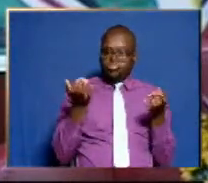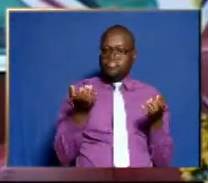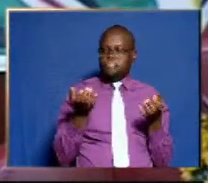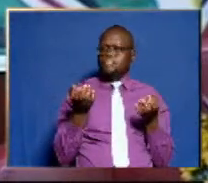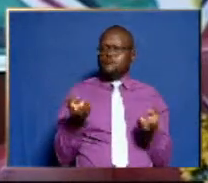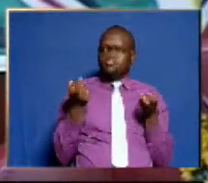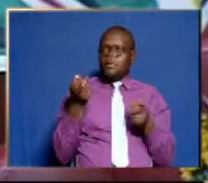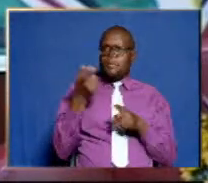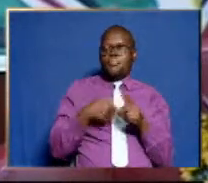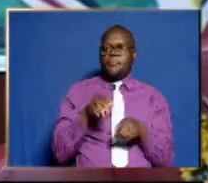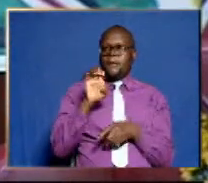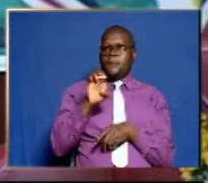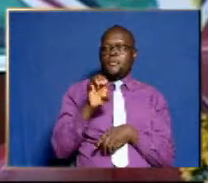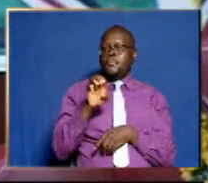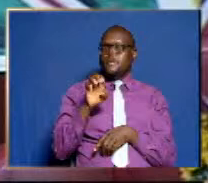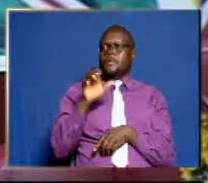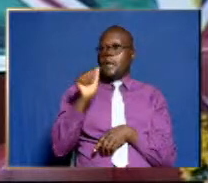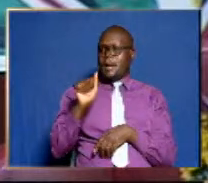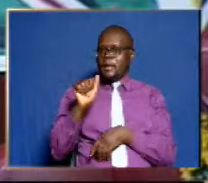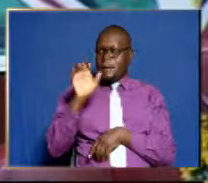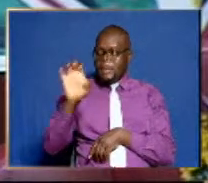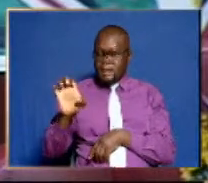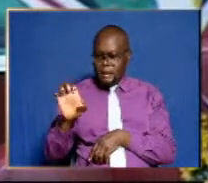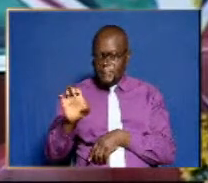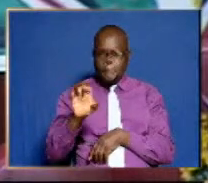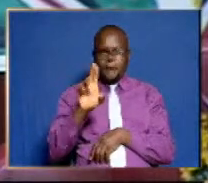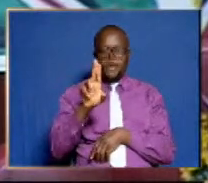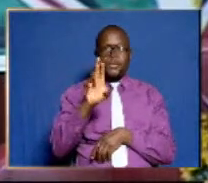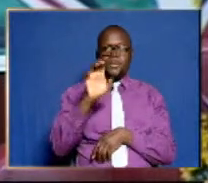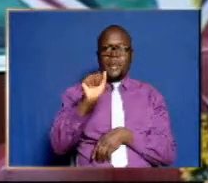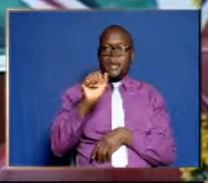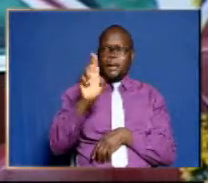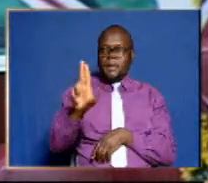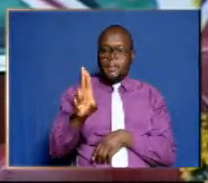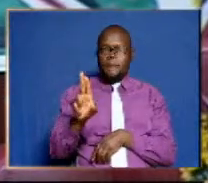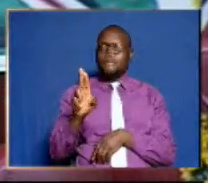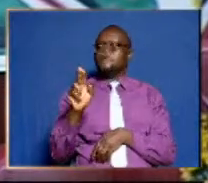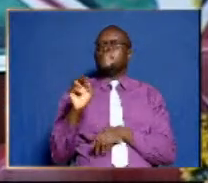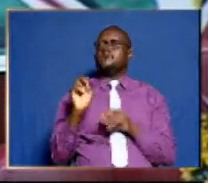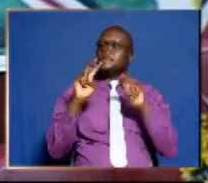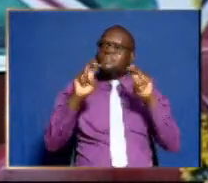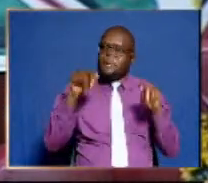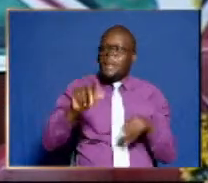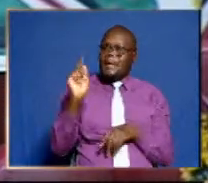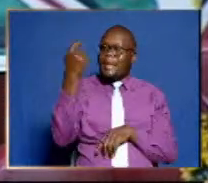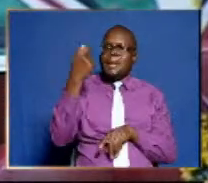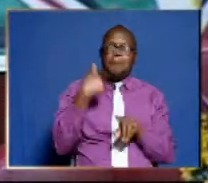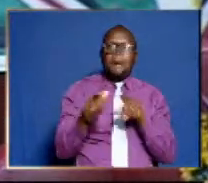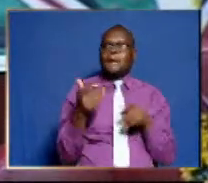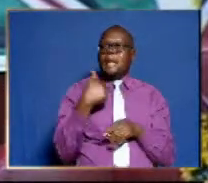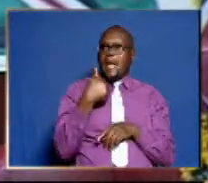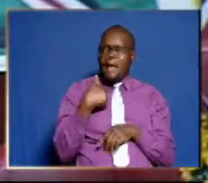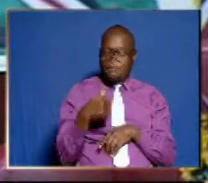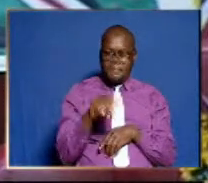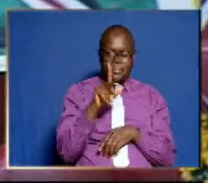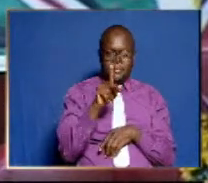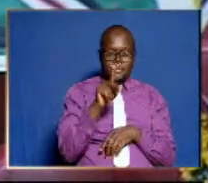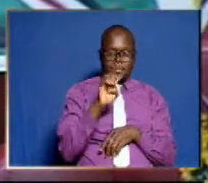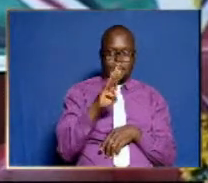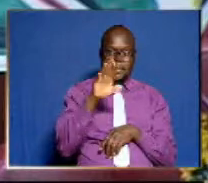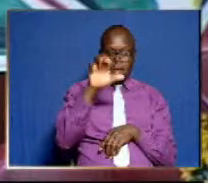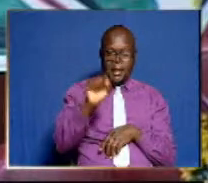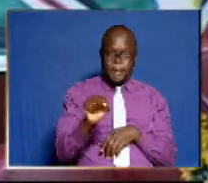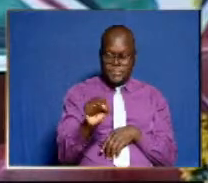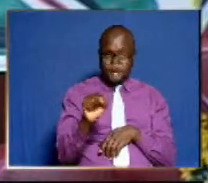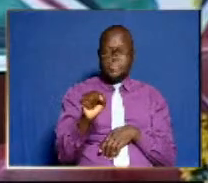from UAE, United Arab Emirates, to be inspected locally, whereas there is a KBC appointed